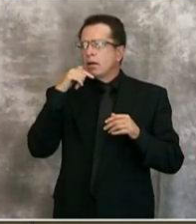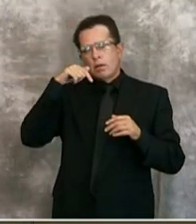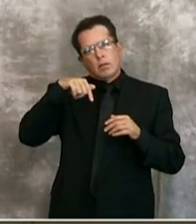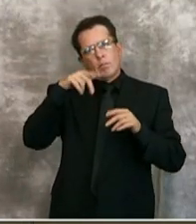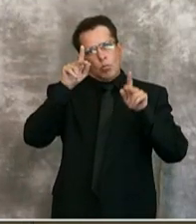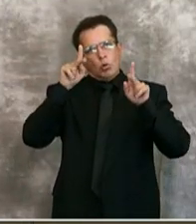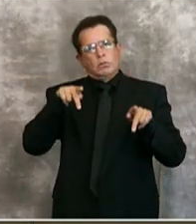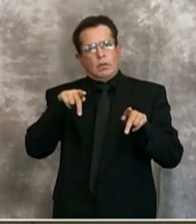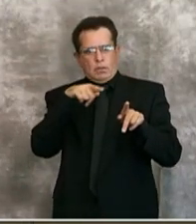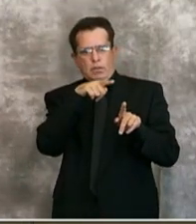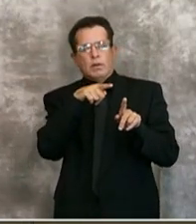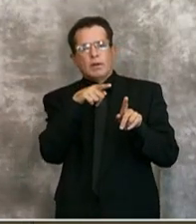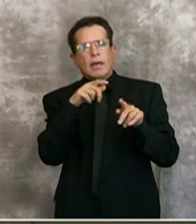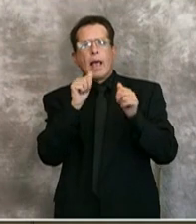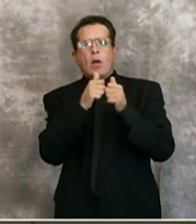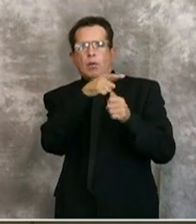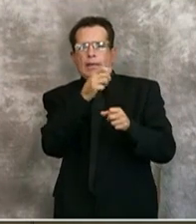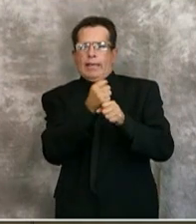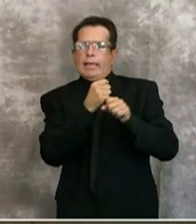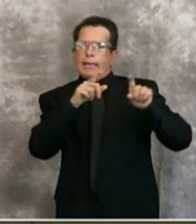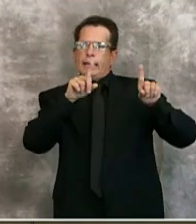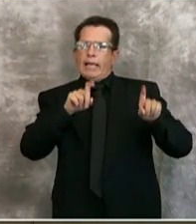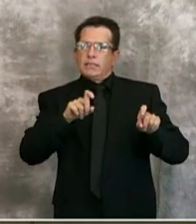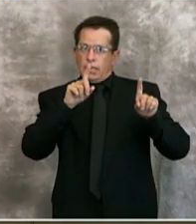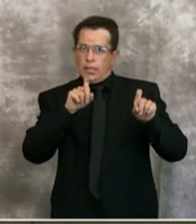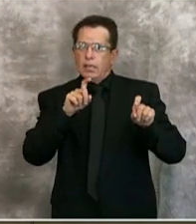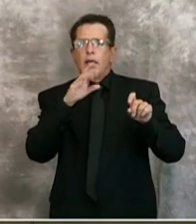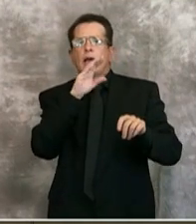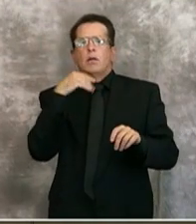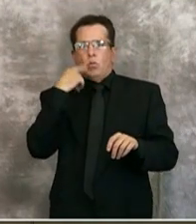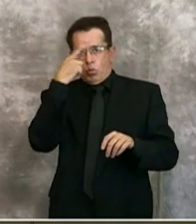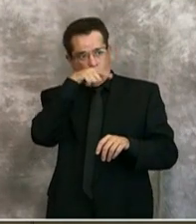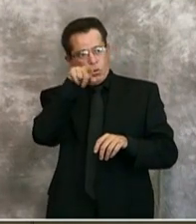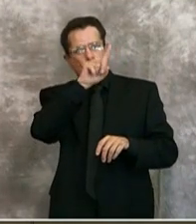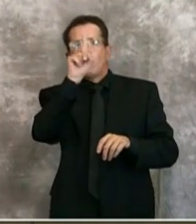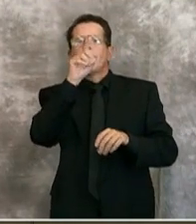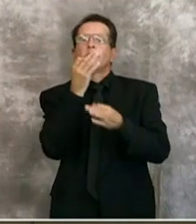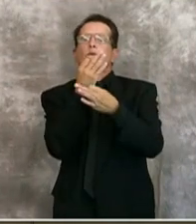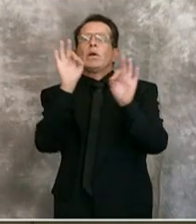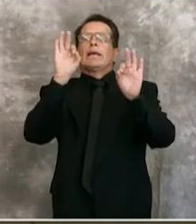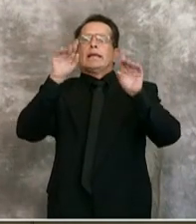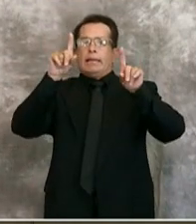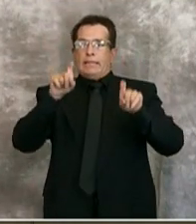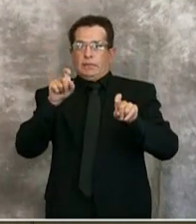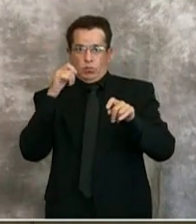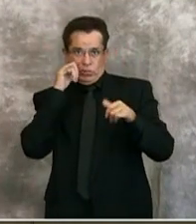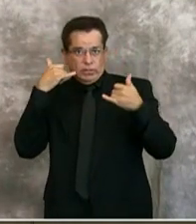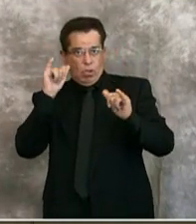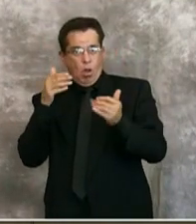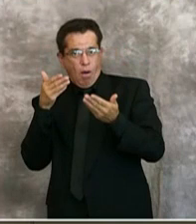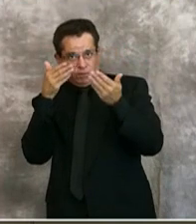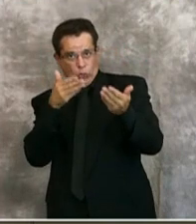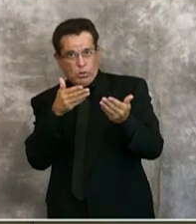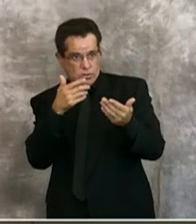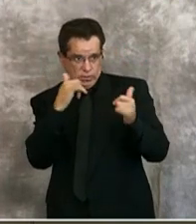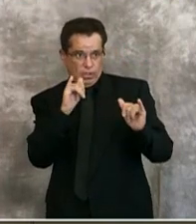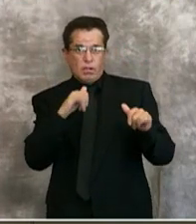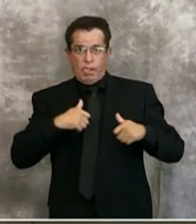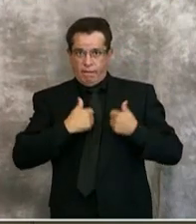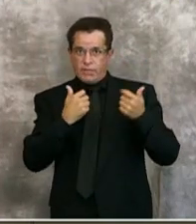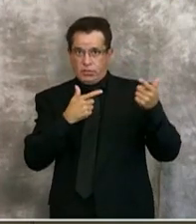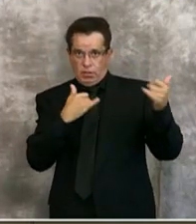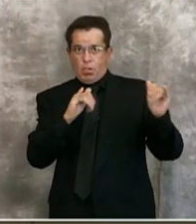groups get tested? Also, will the free testing sites continue to operate? Well, I don't know if people can think back